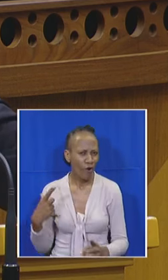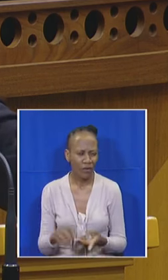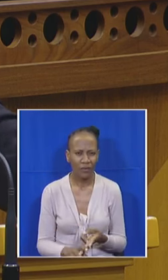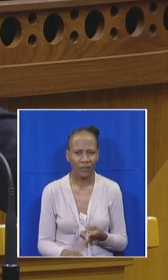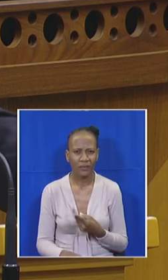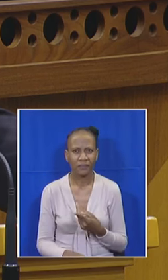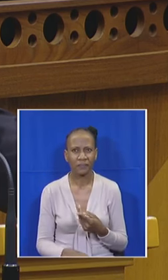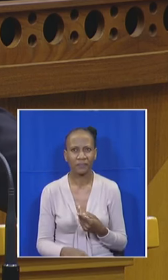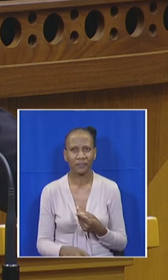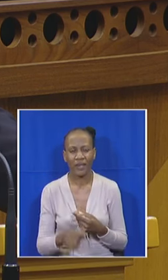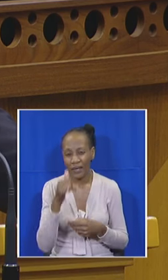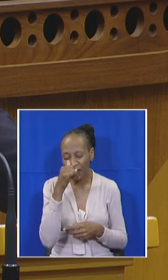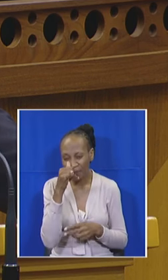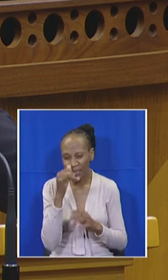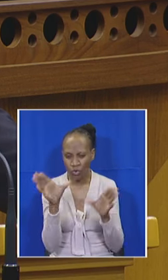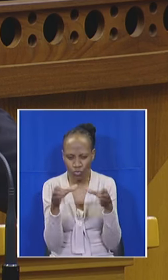criminal syndicates,